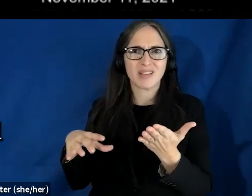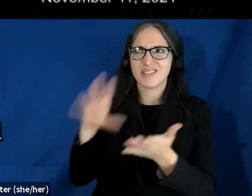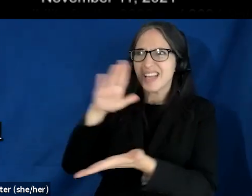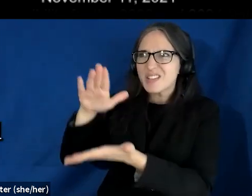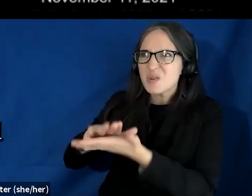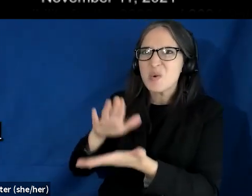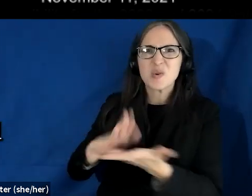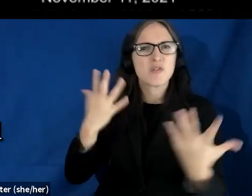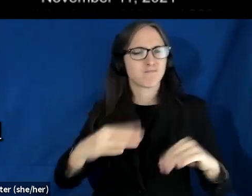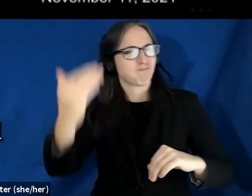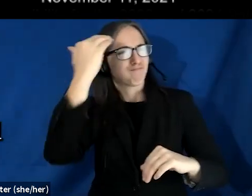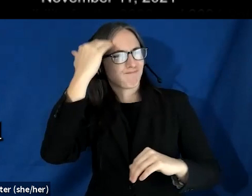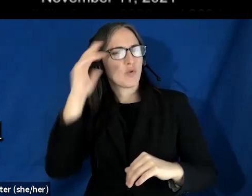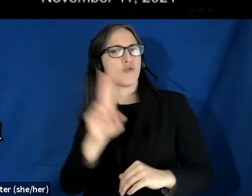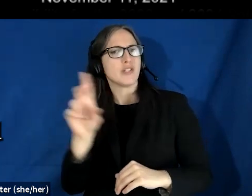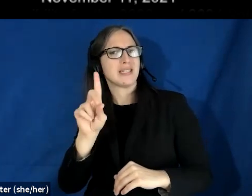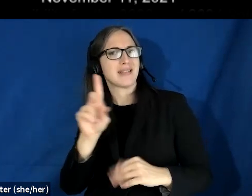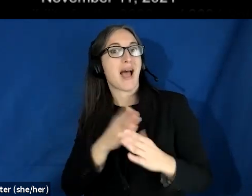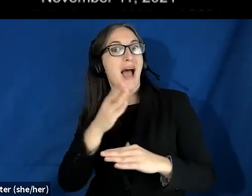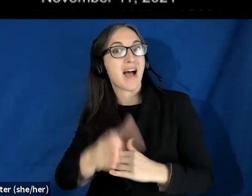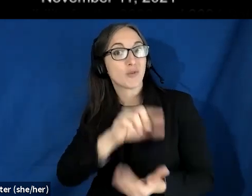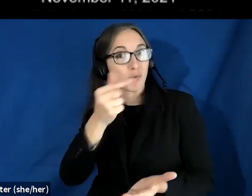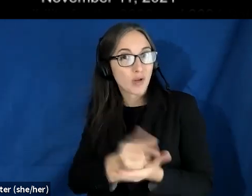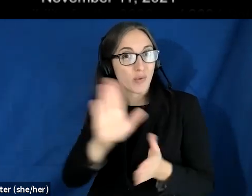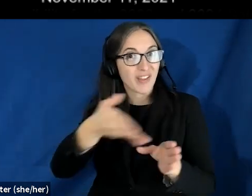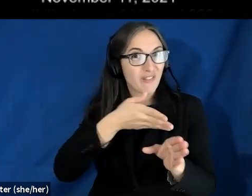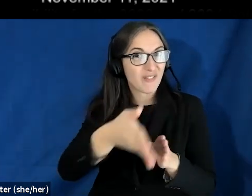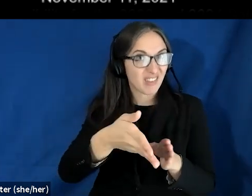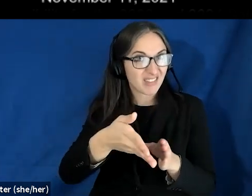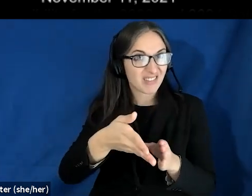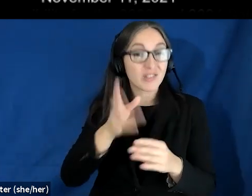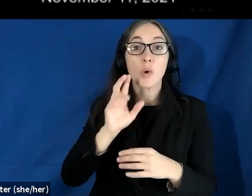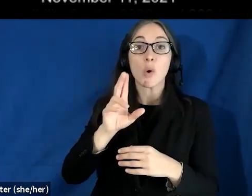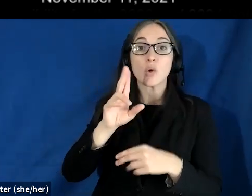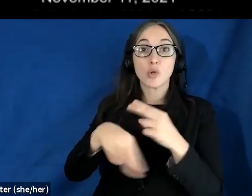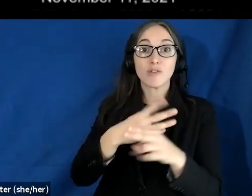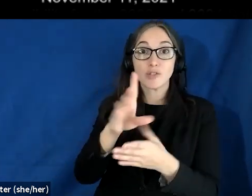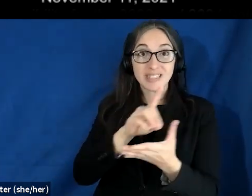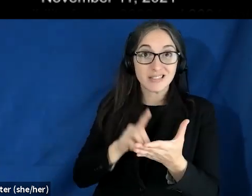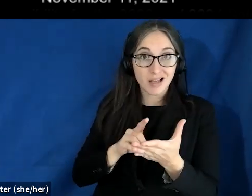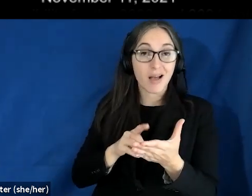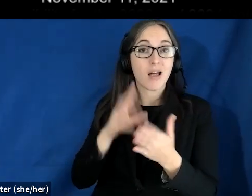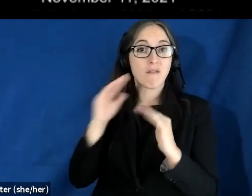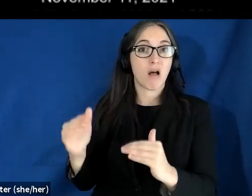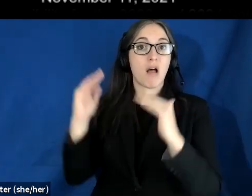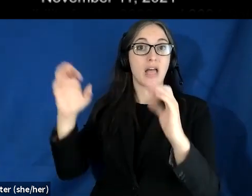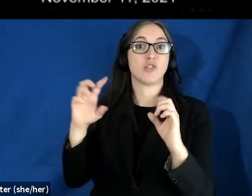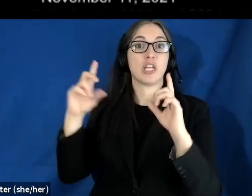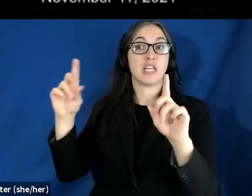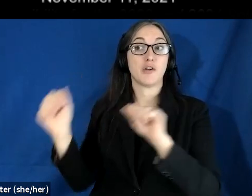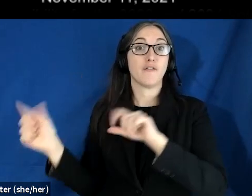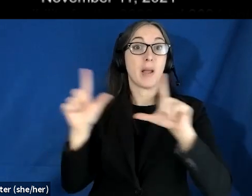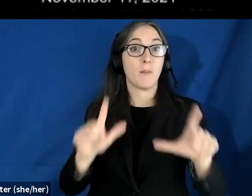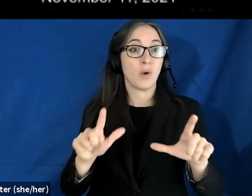when they graduated in their field practice. And so the universal design for higher education framework, in other words,